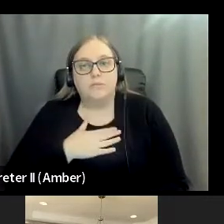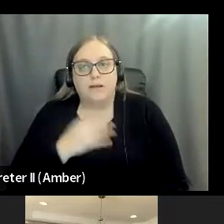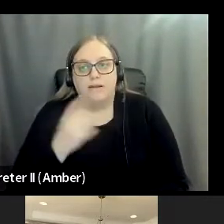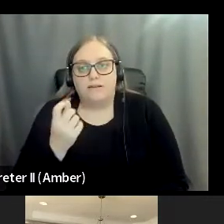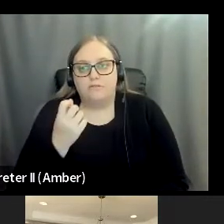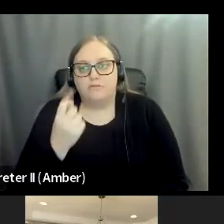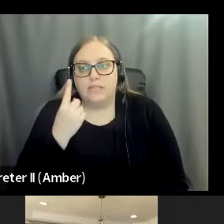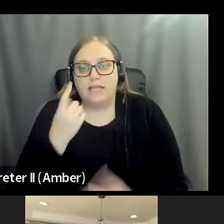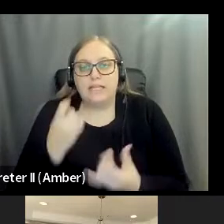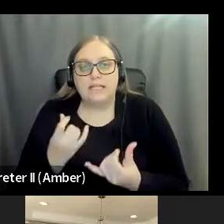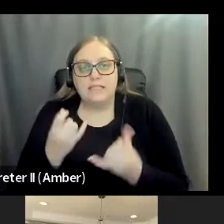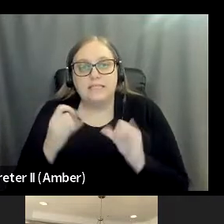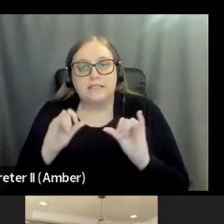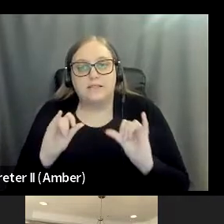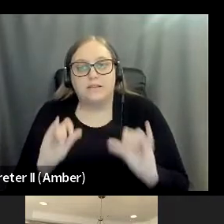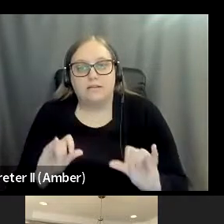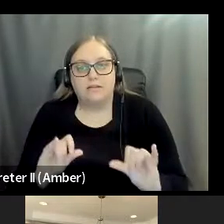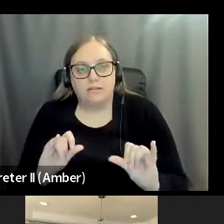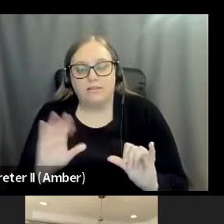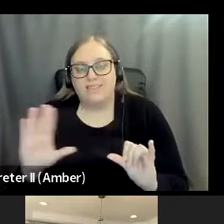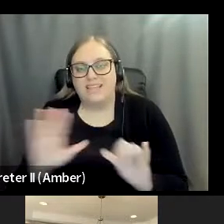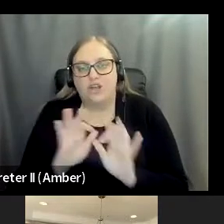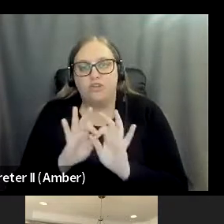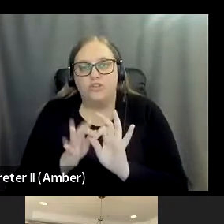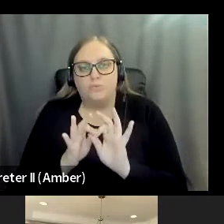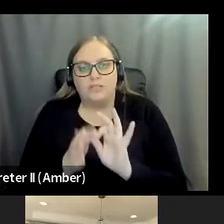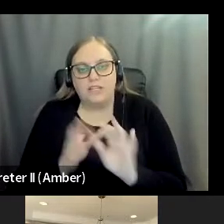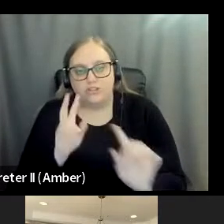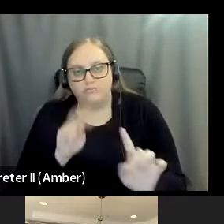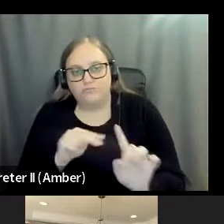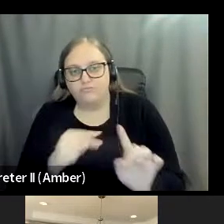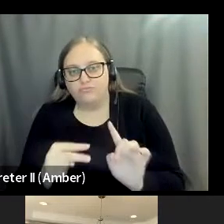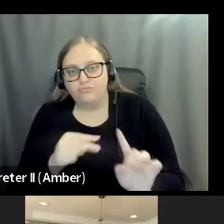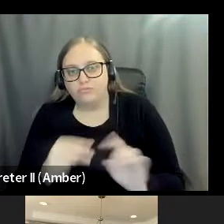still their interpretation that